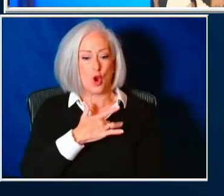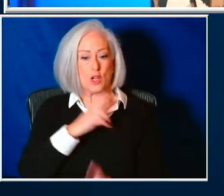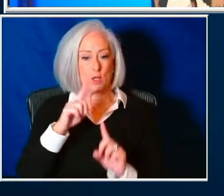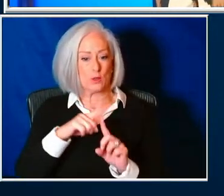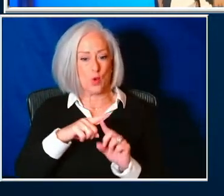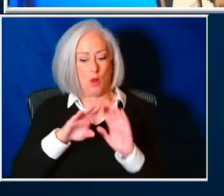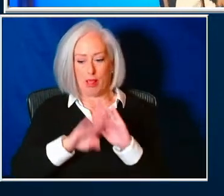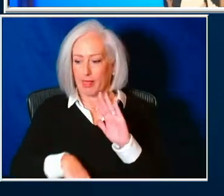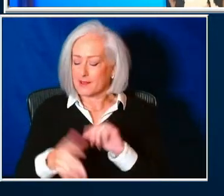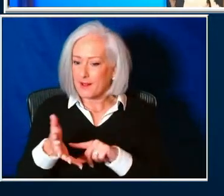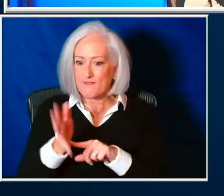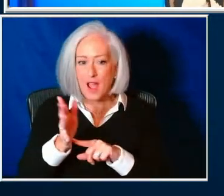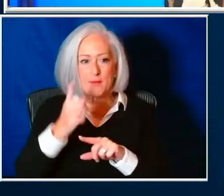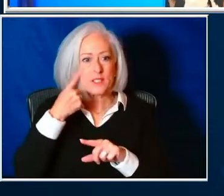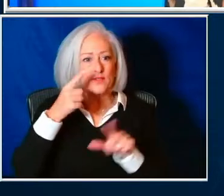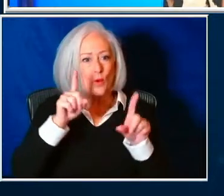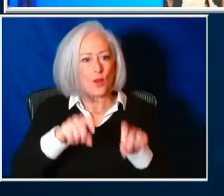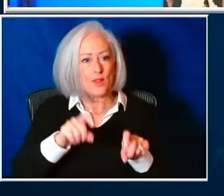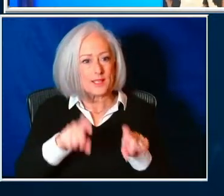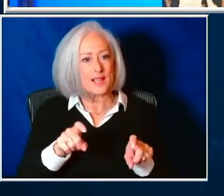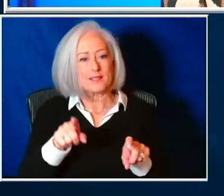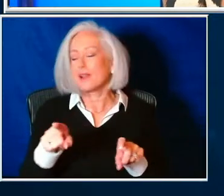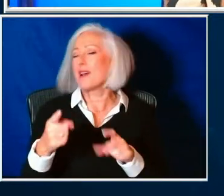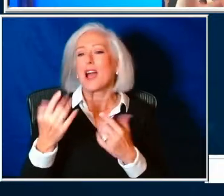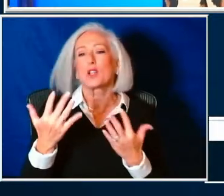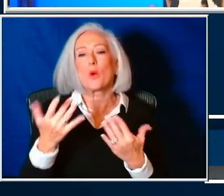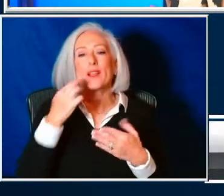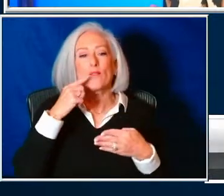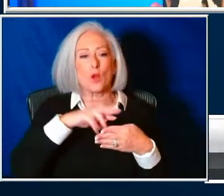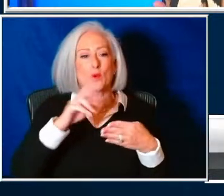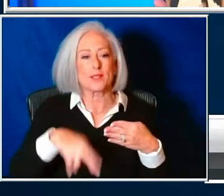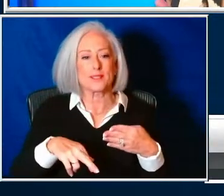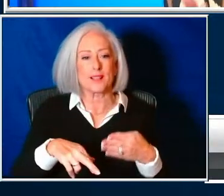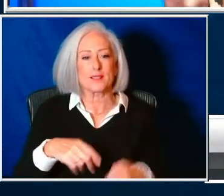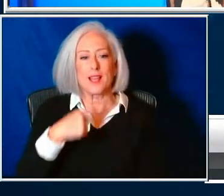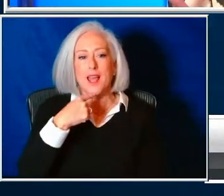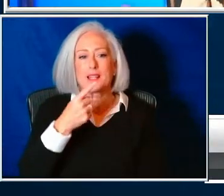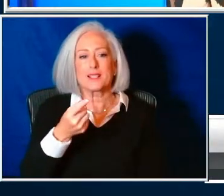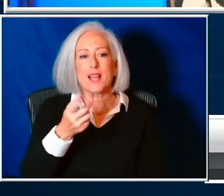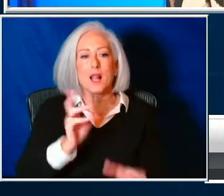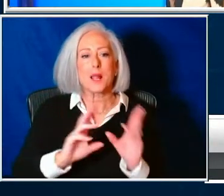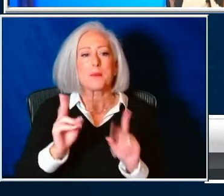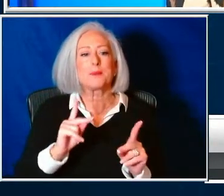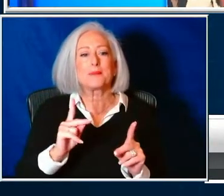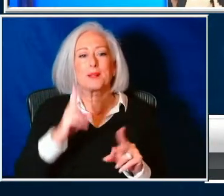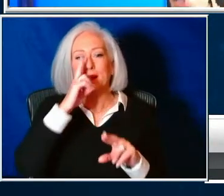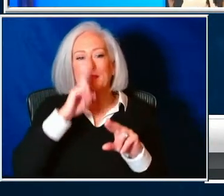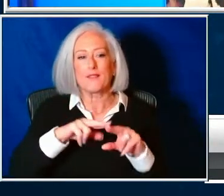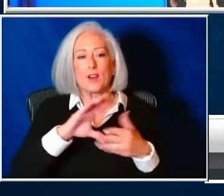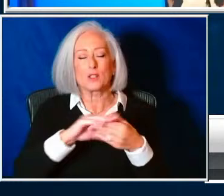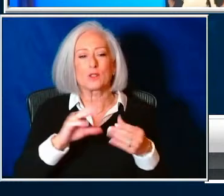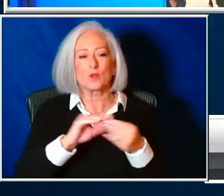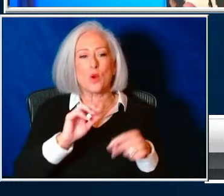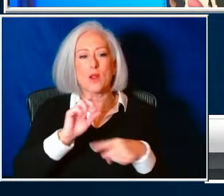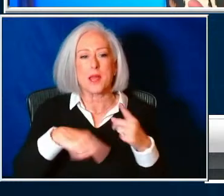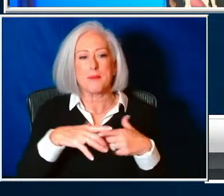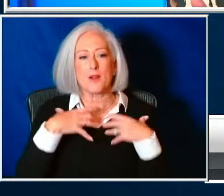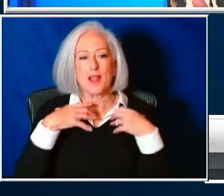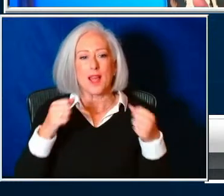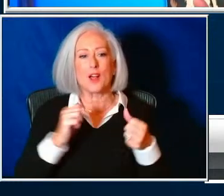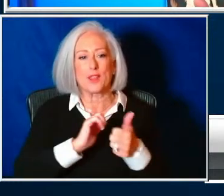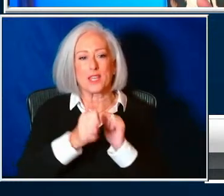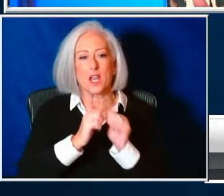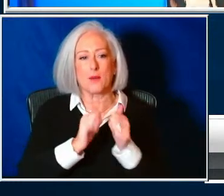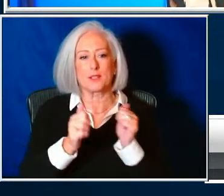the results, but tell everyone kind of the fun story about why, tell us a little bit about that healthy competition going on between you and your husband,